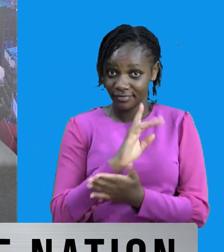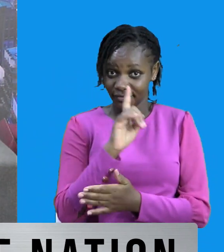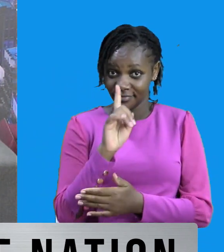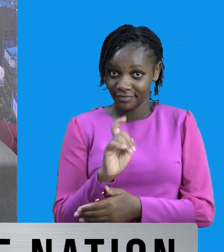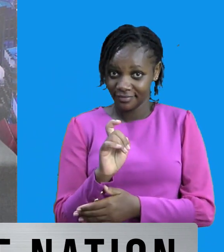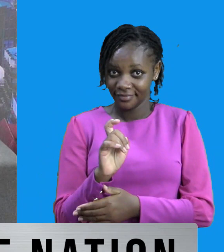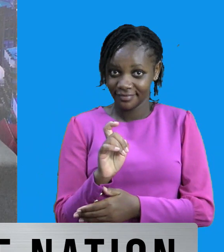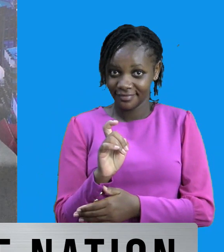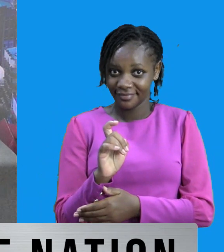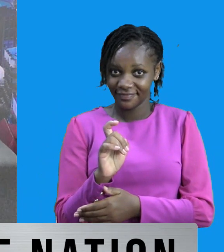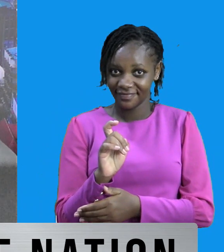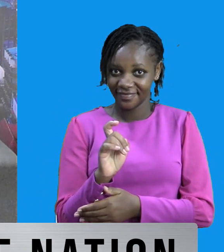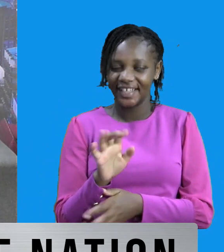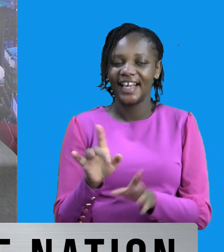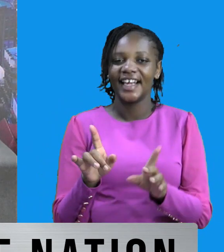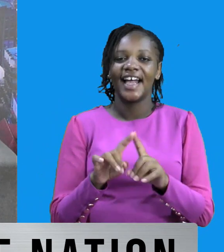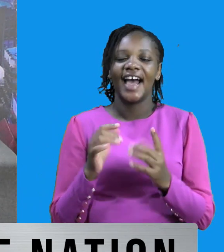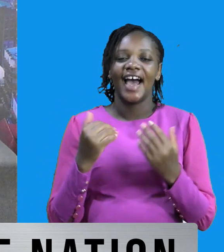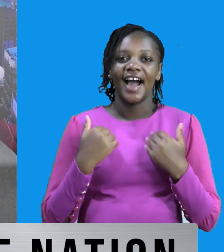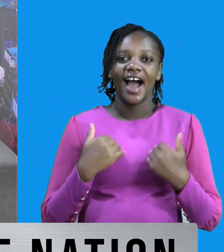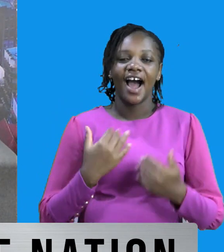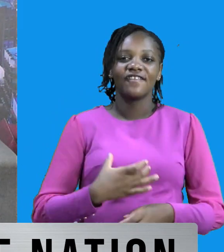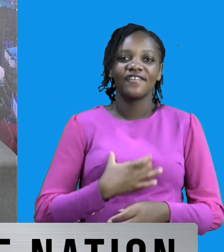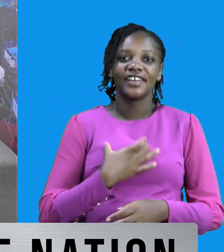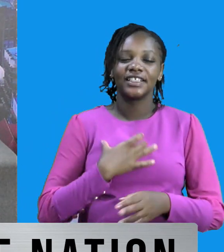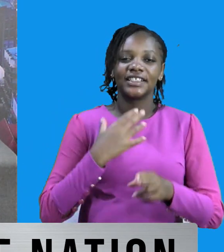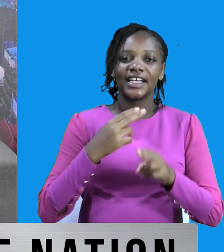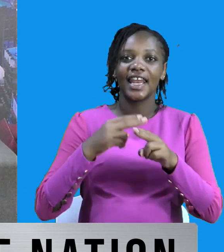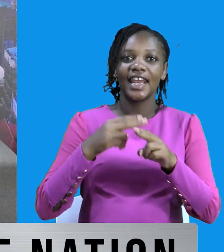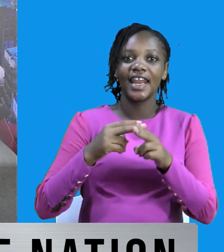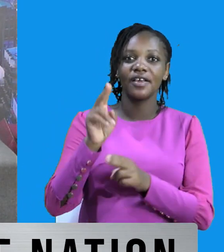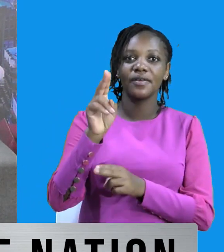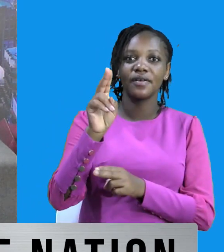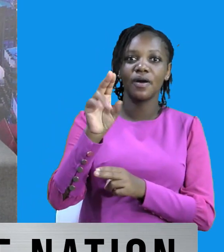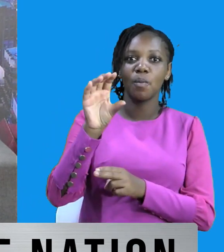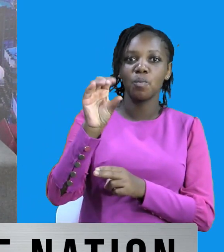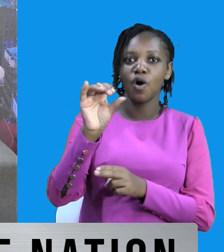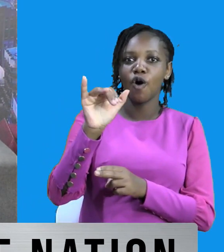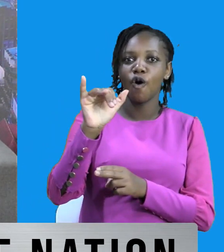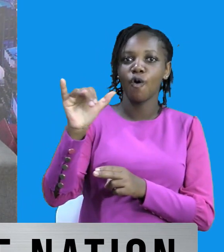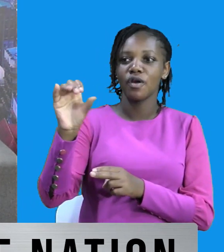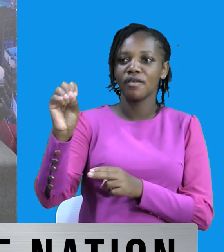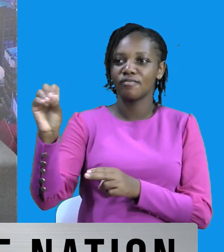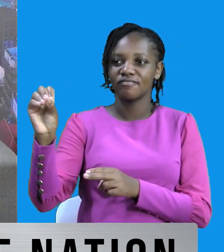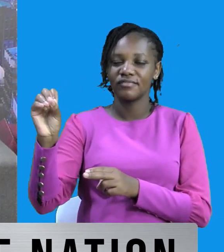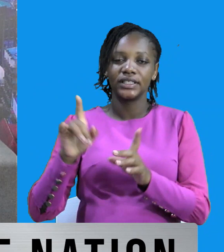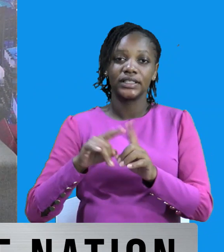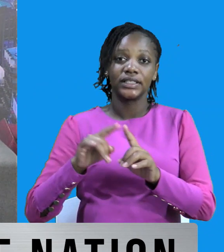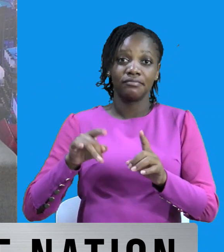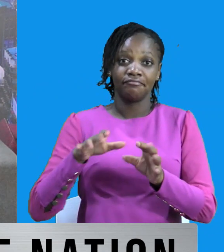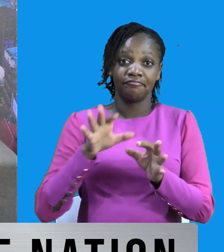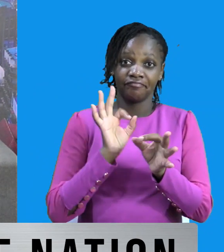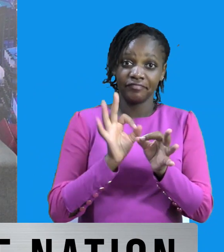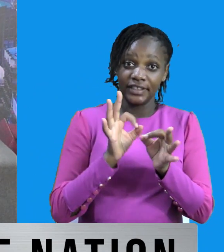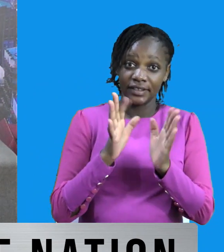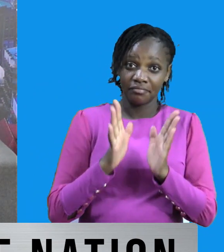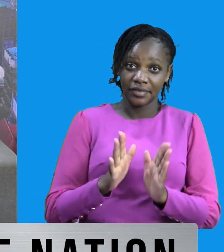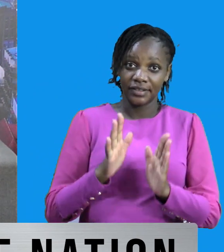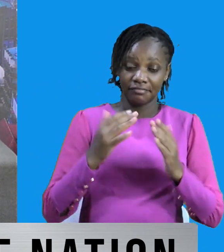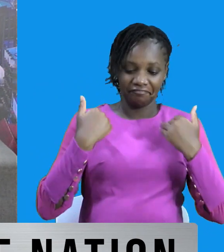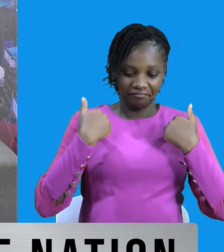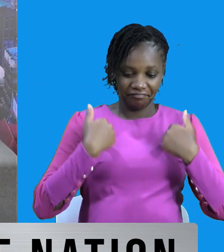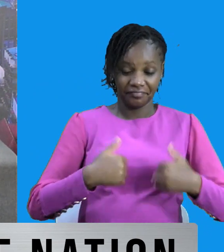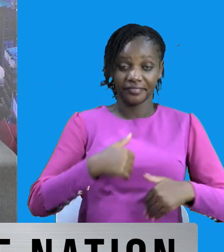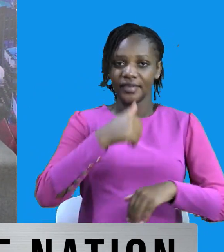Jonah. Yes. Tuko na Nicholas. We are with Nicholas Oyo. And our sign language interpreter is Anwar Rimu.